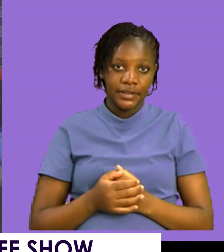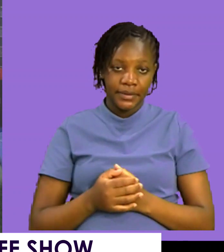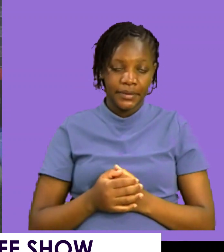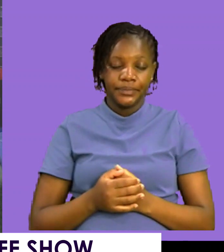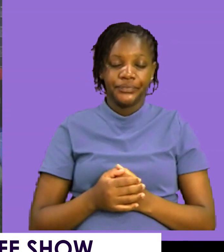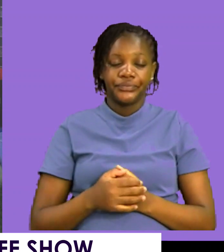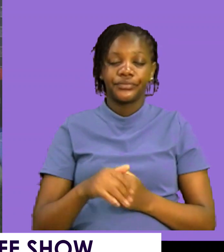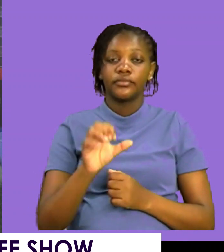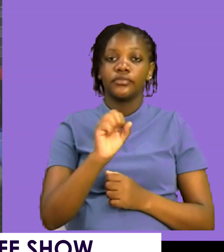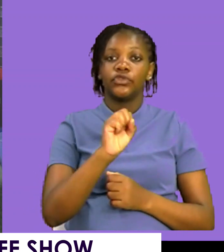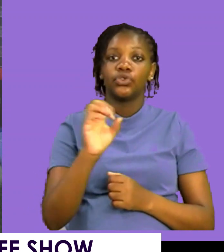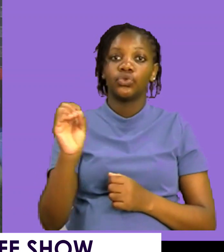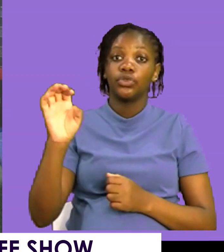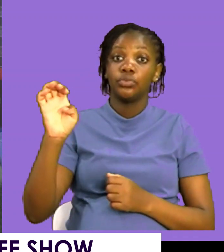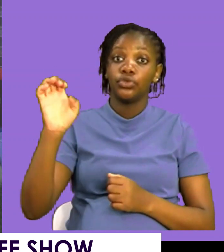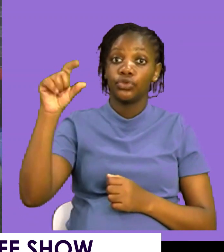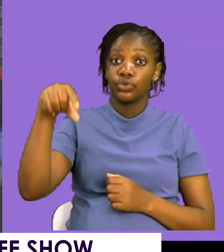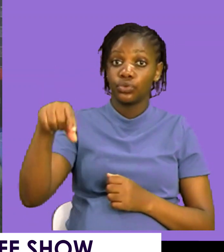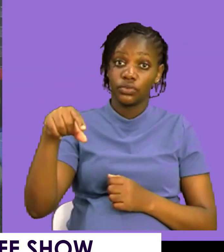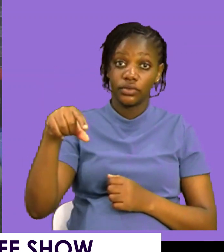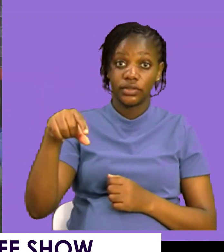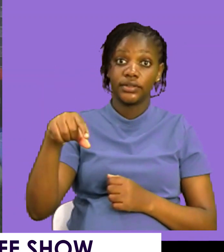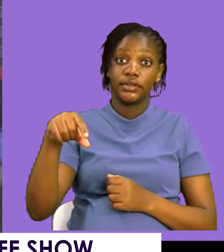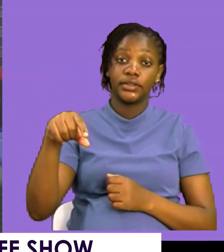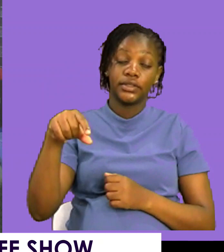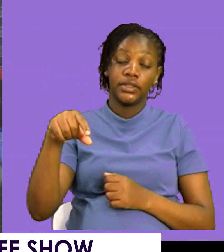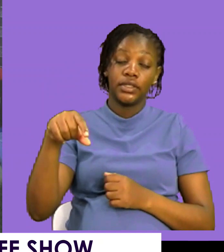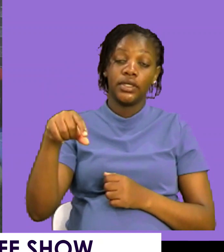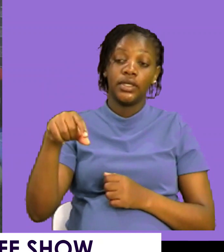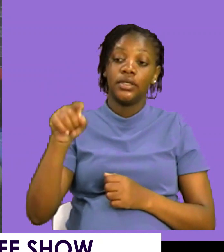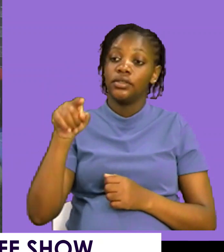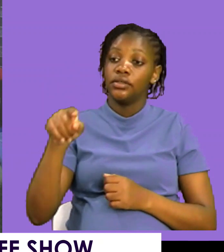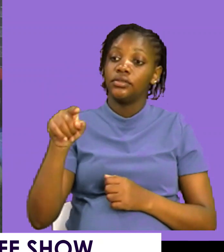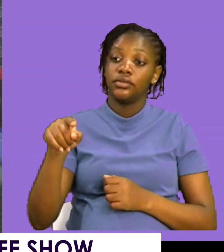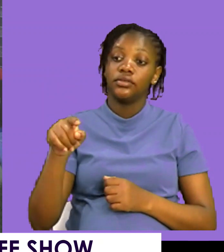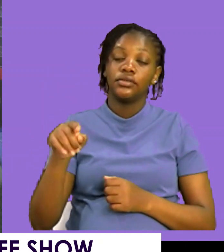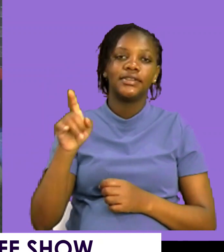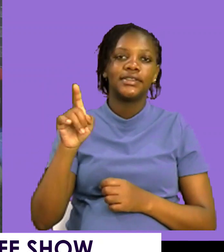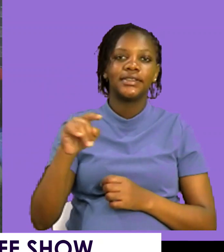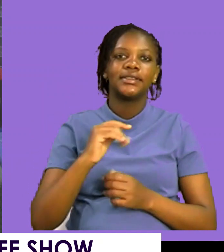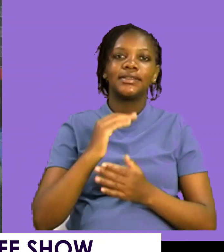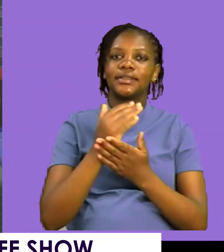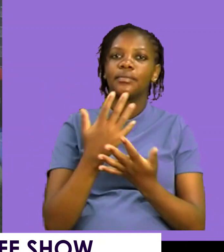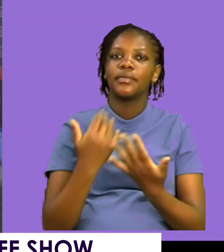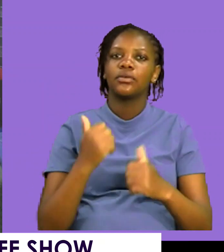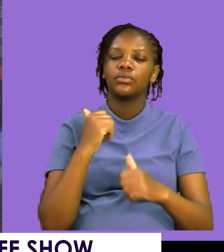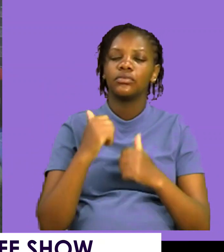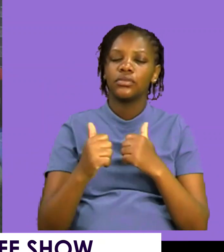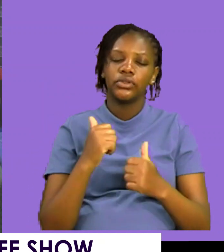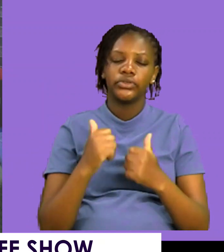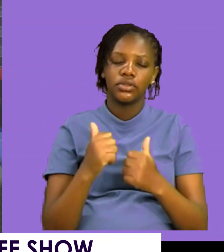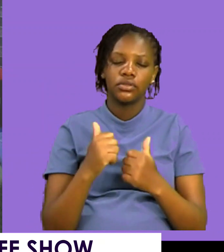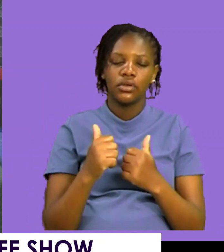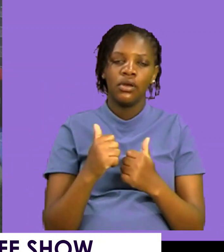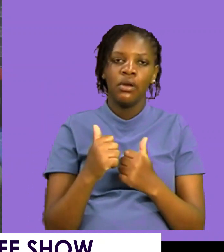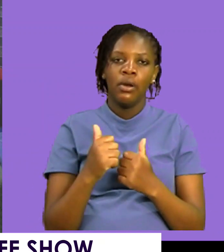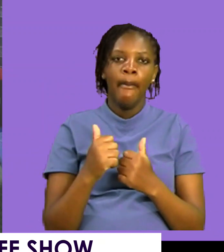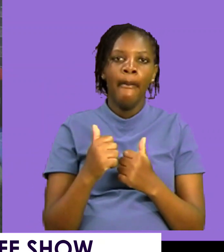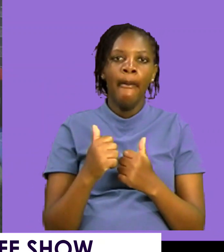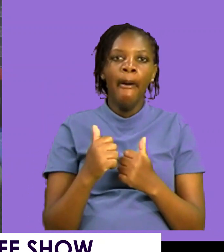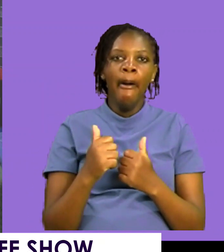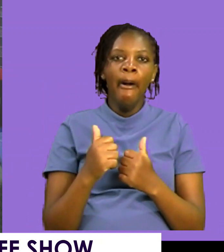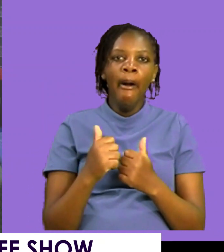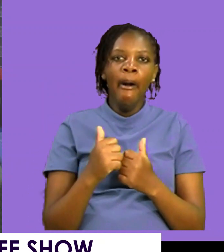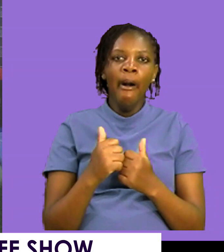So emotional quotient is a subject that brings you from your